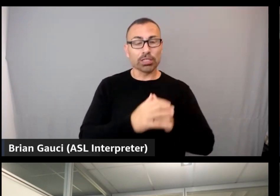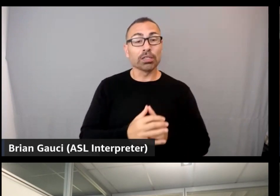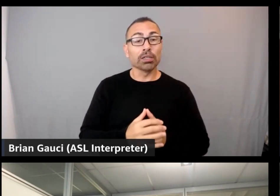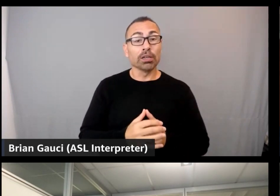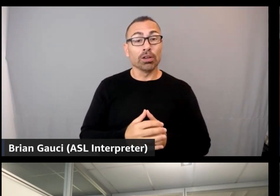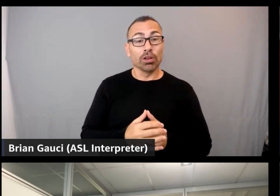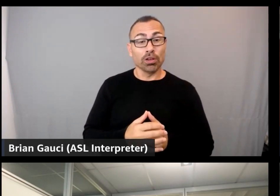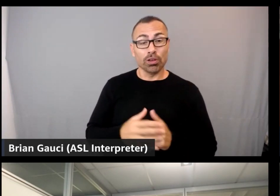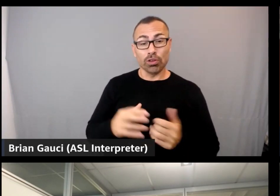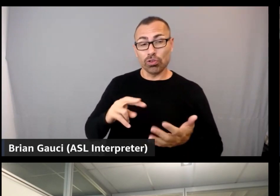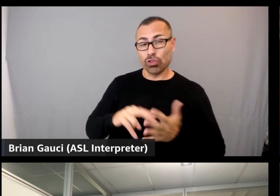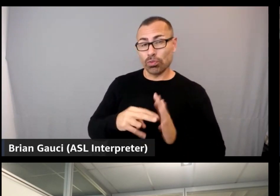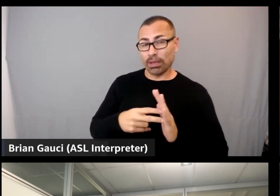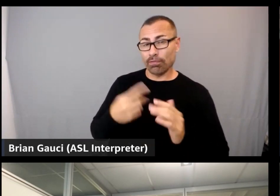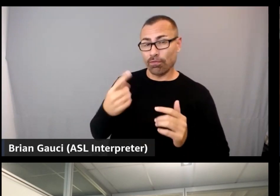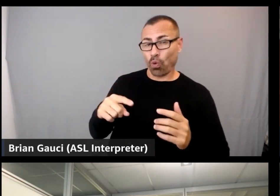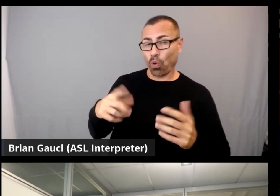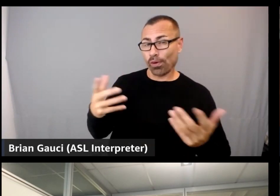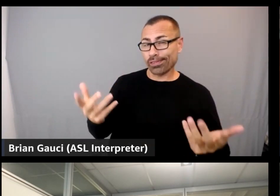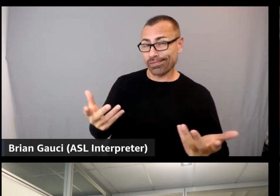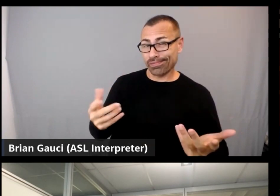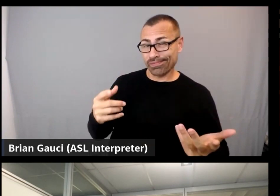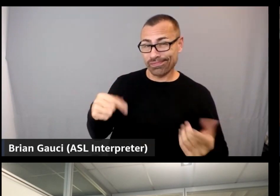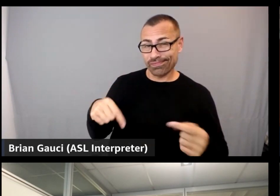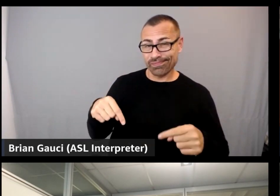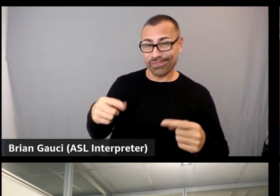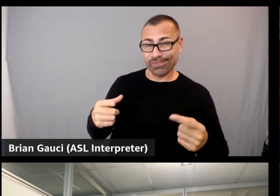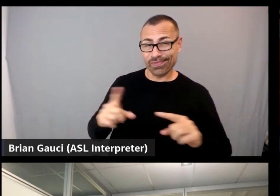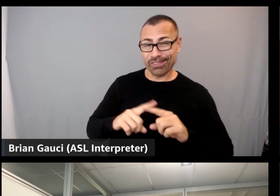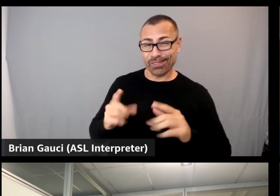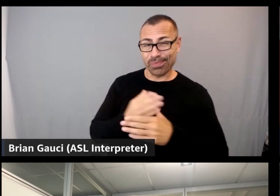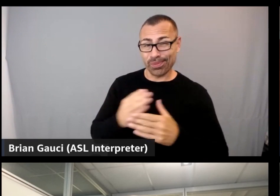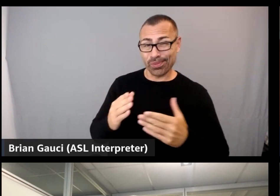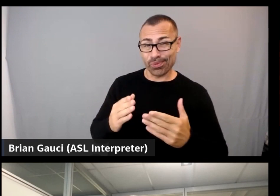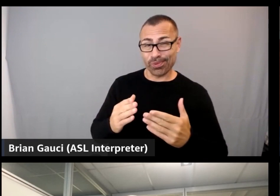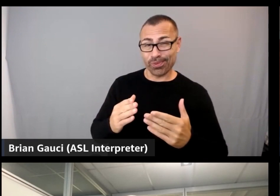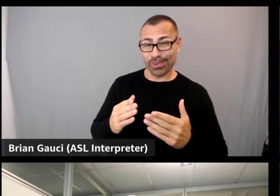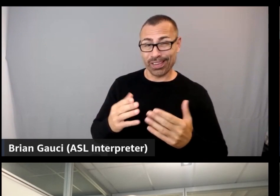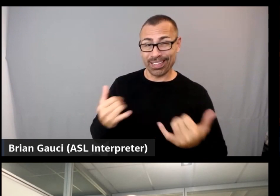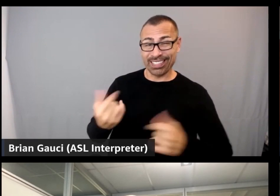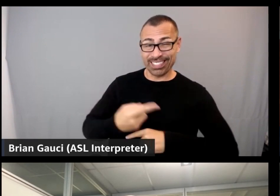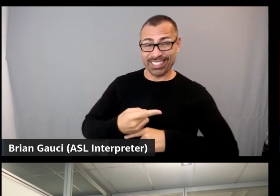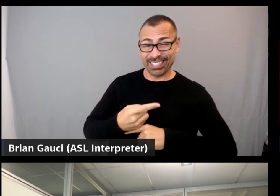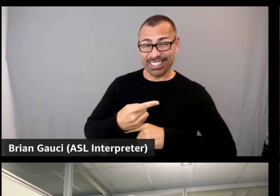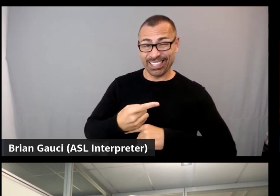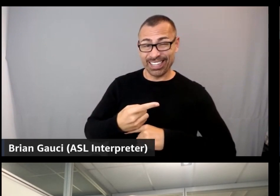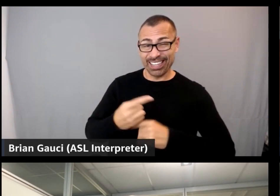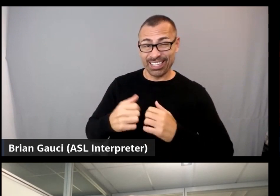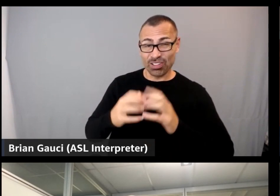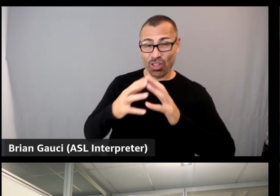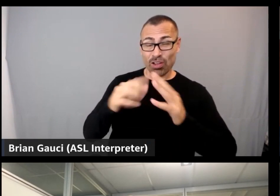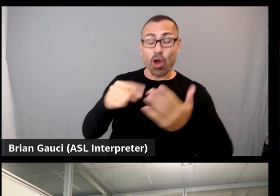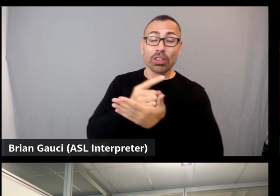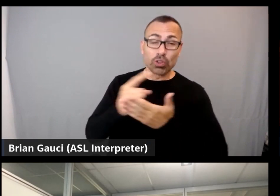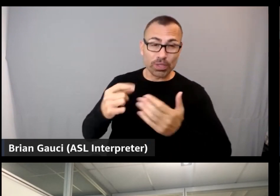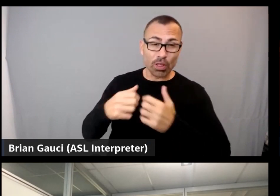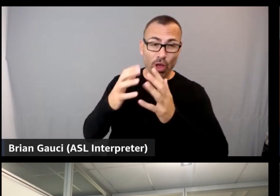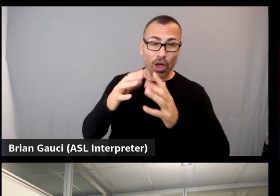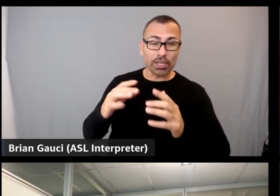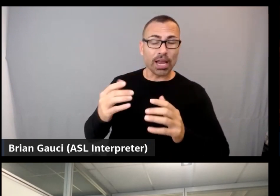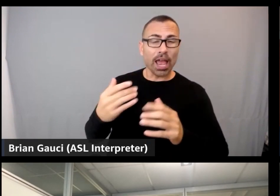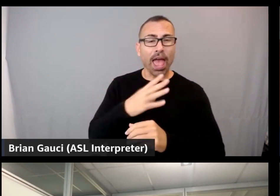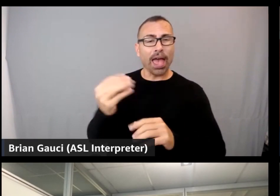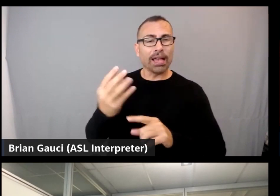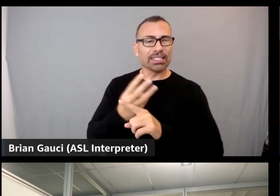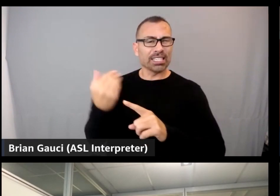preview, you mean, or for the like what's different between what we just launched today this week versus what we launched about 6 months ago